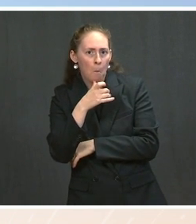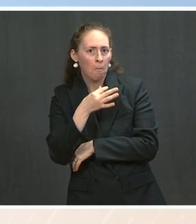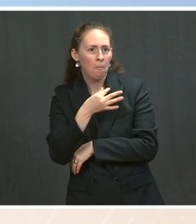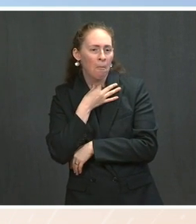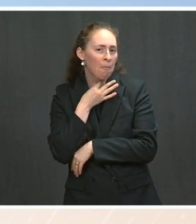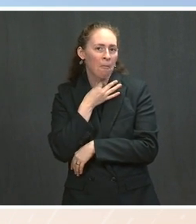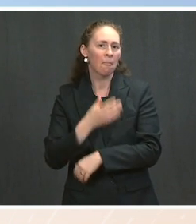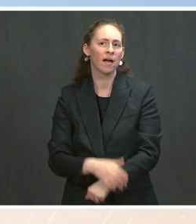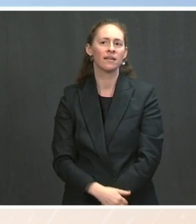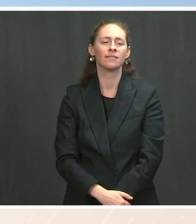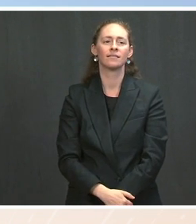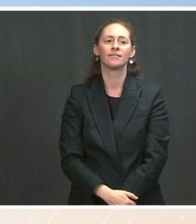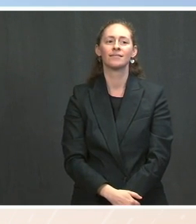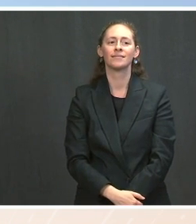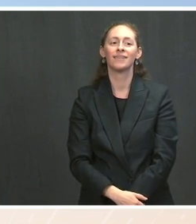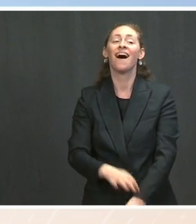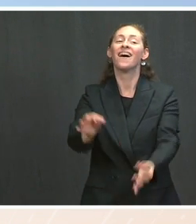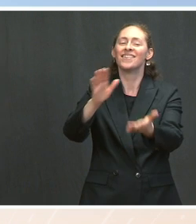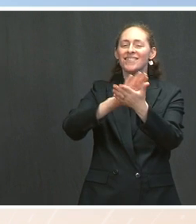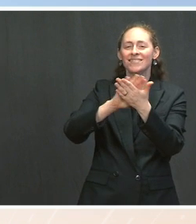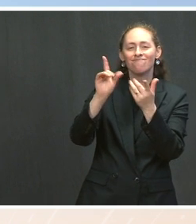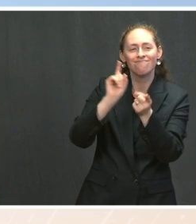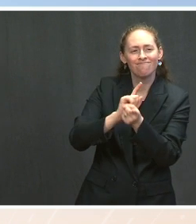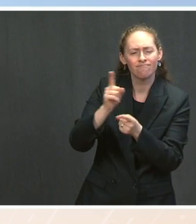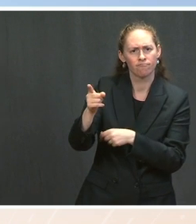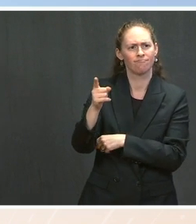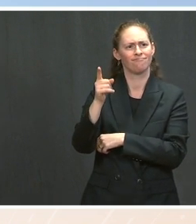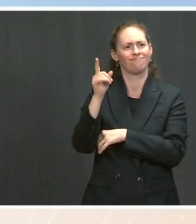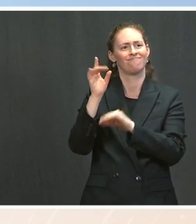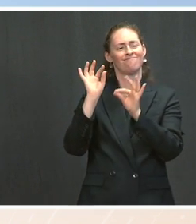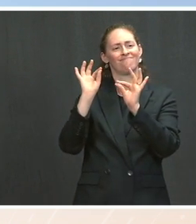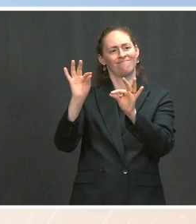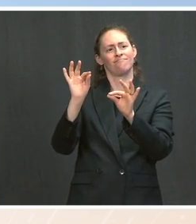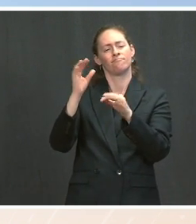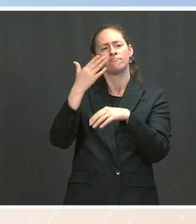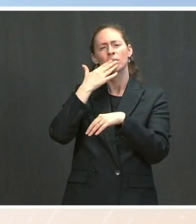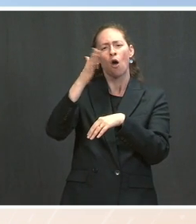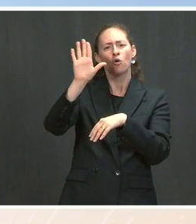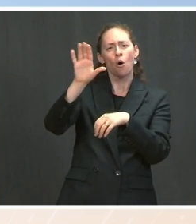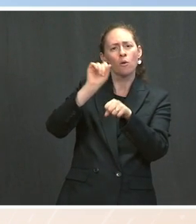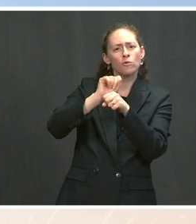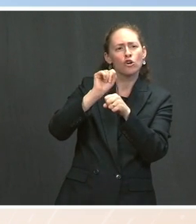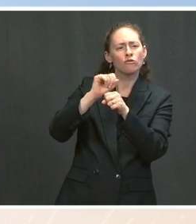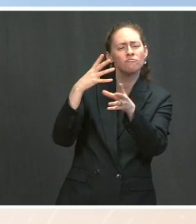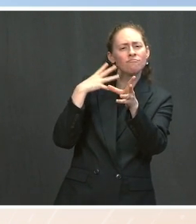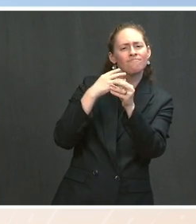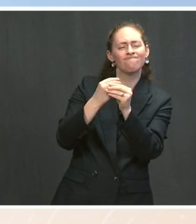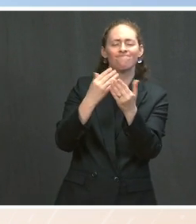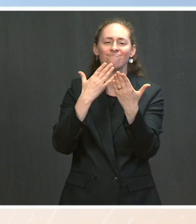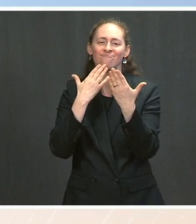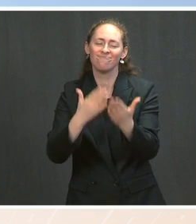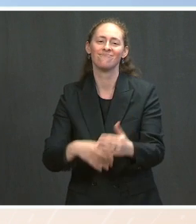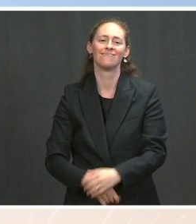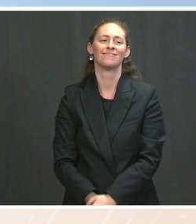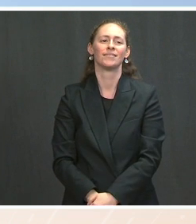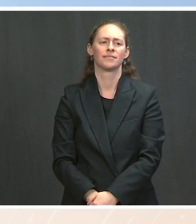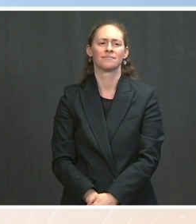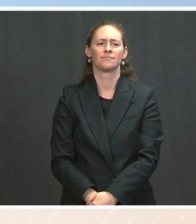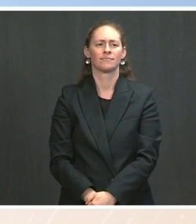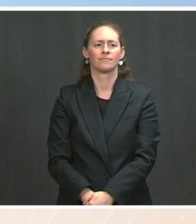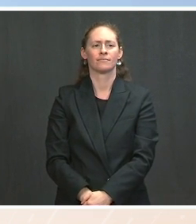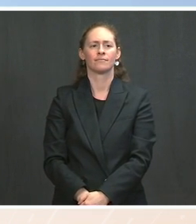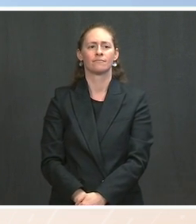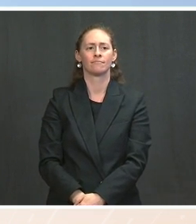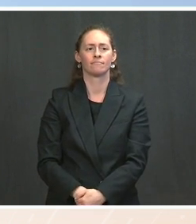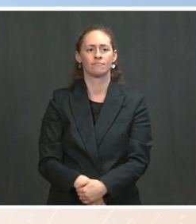thank you. It's very nice to meet you. Thanks for all the reporting you do. I will first say that reinstating and expanding the White House initiative on